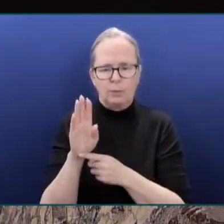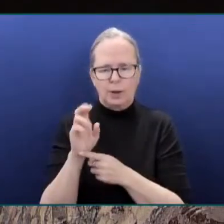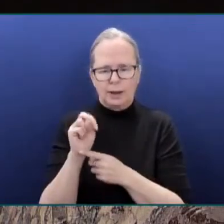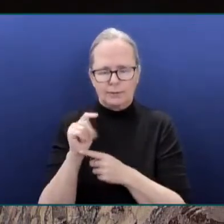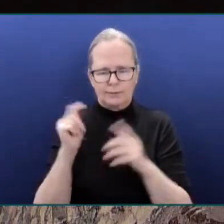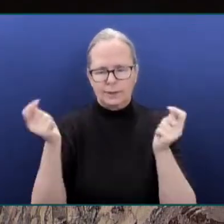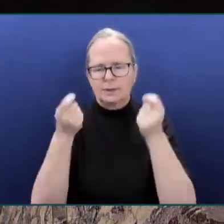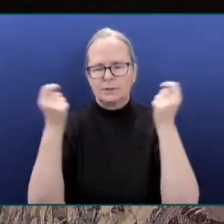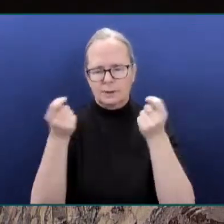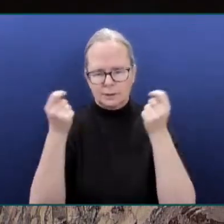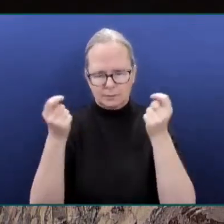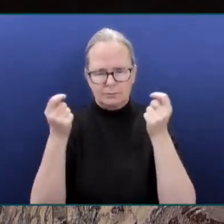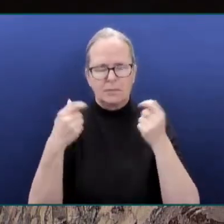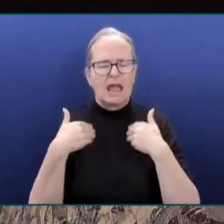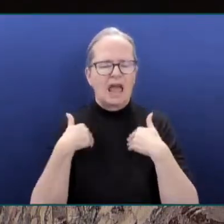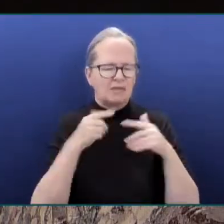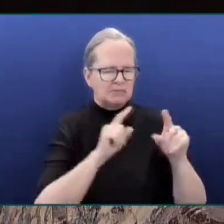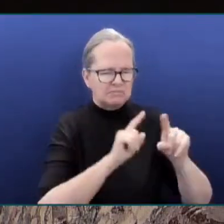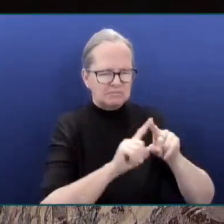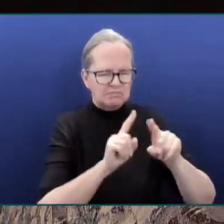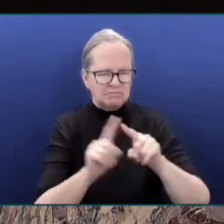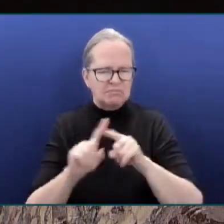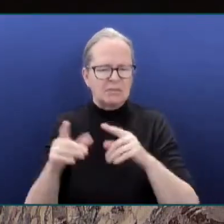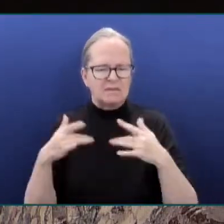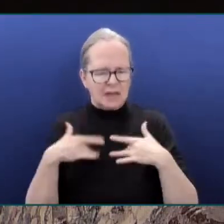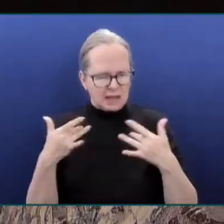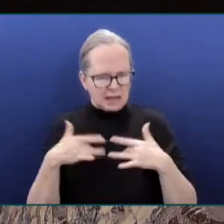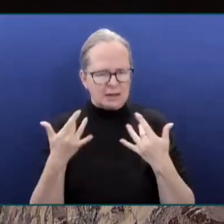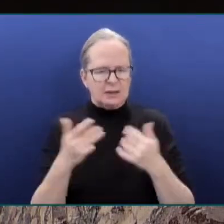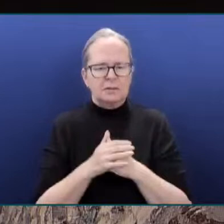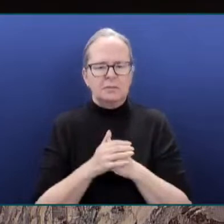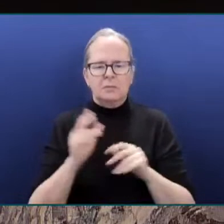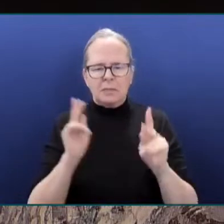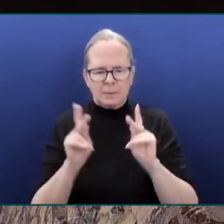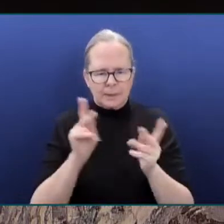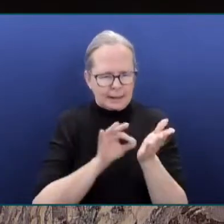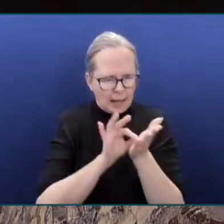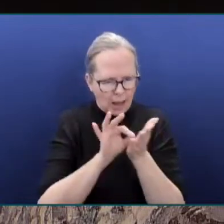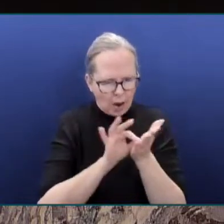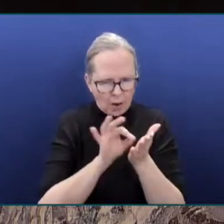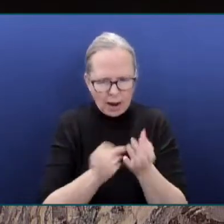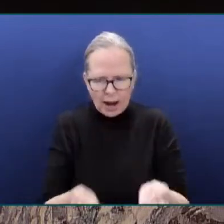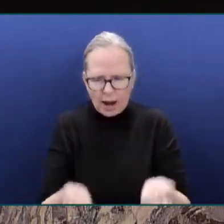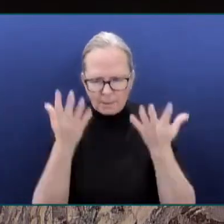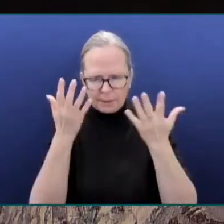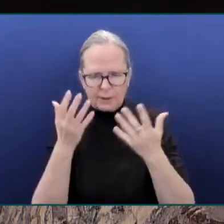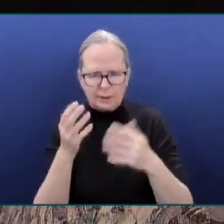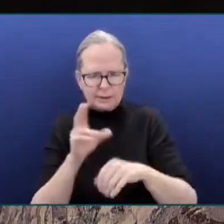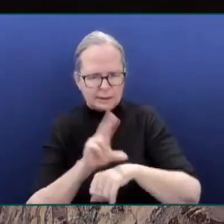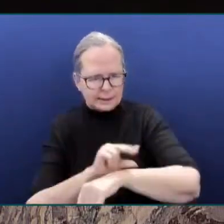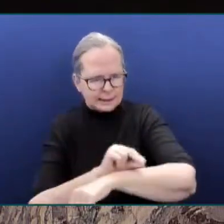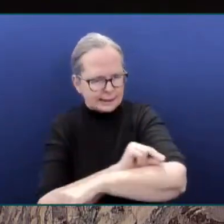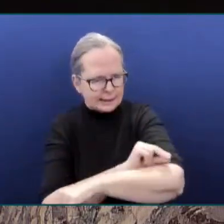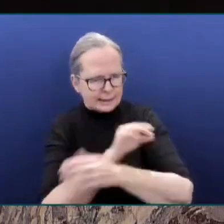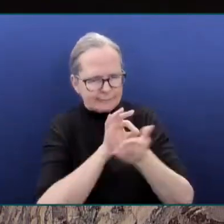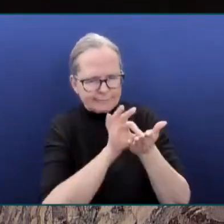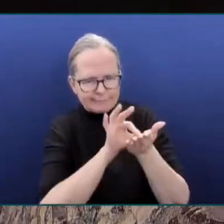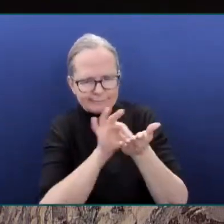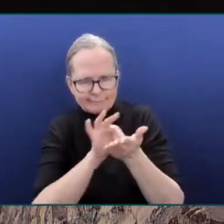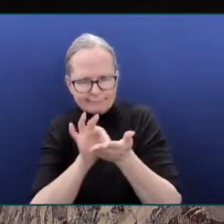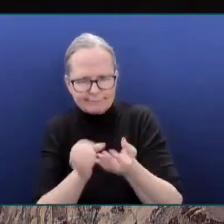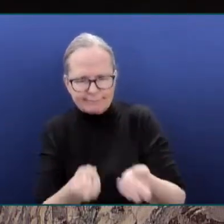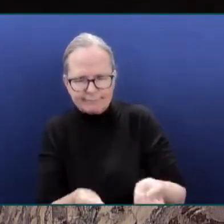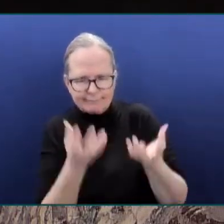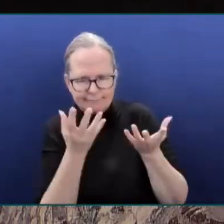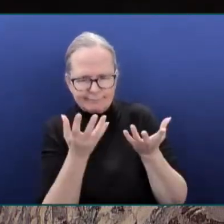to keep an eye on the brant numbers. The Brant Wildlife Festival liftoff is this Friday, and I'm looking forward to attending it. They